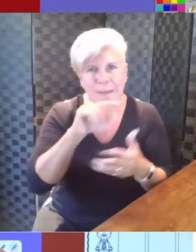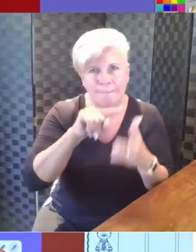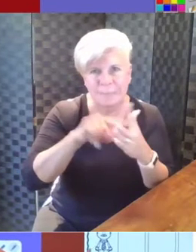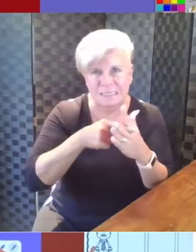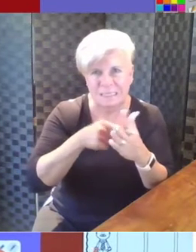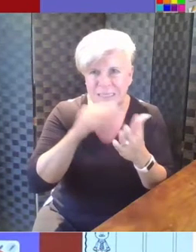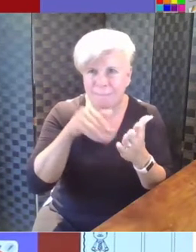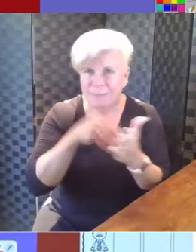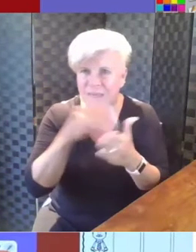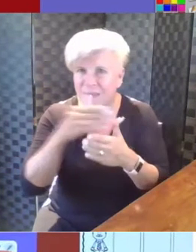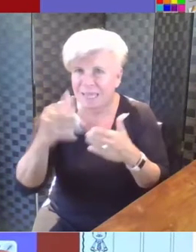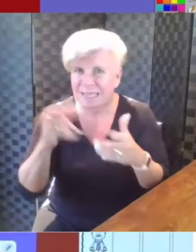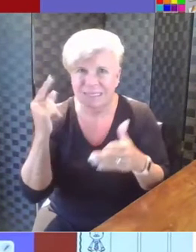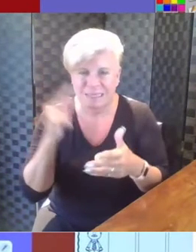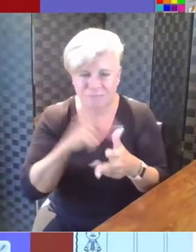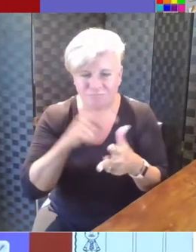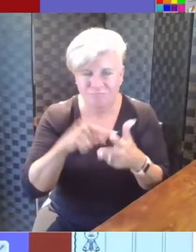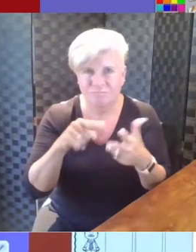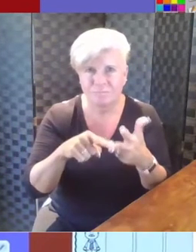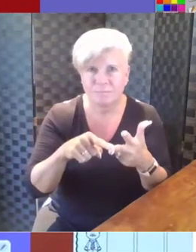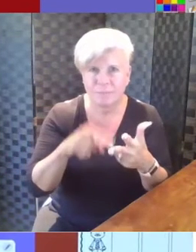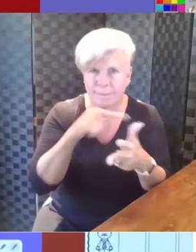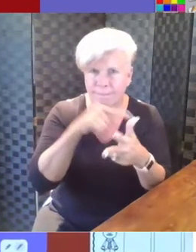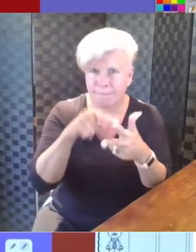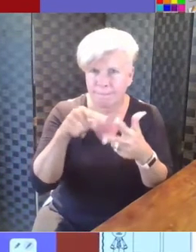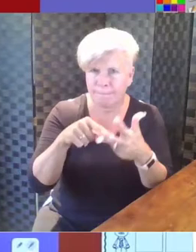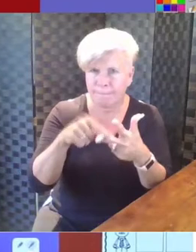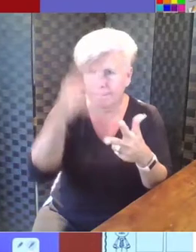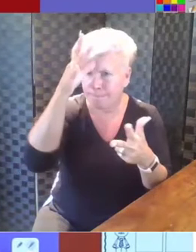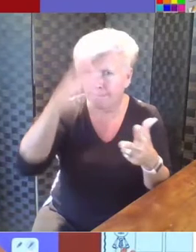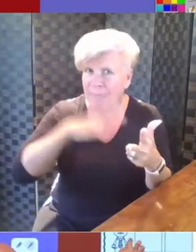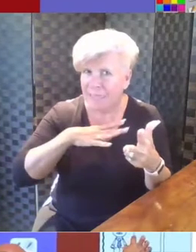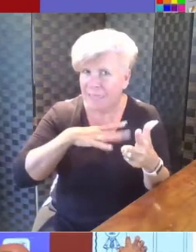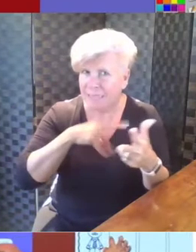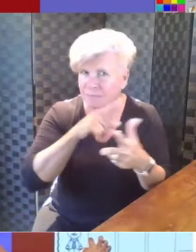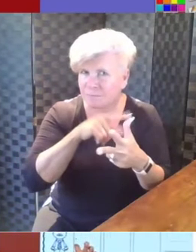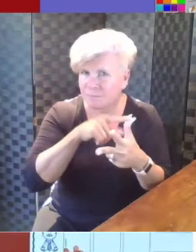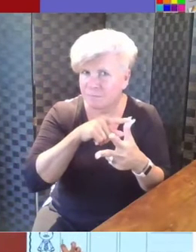sounds. Try the next one. It's a man. What comes first?